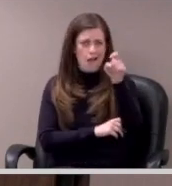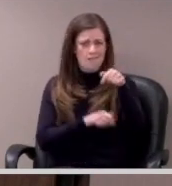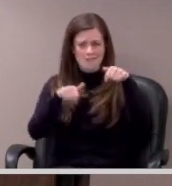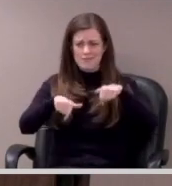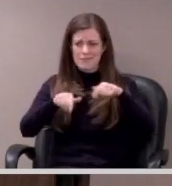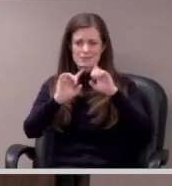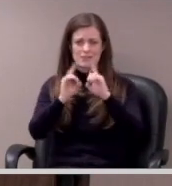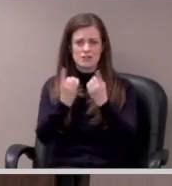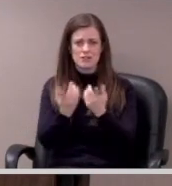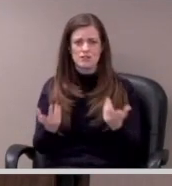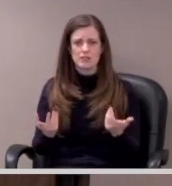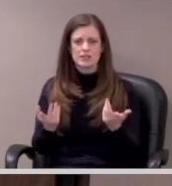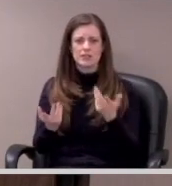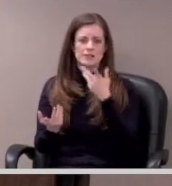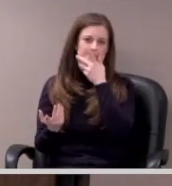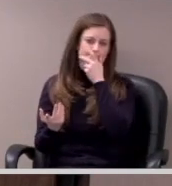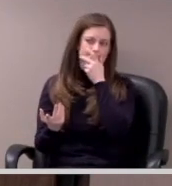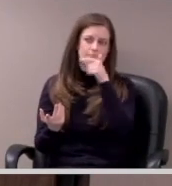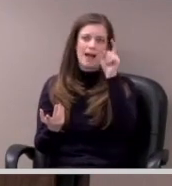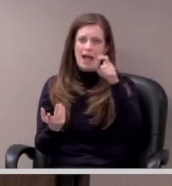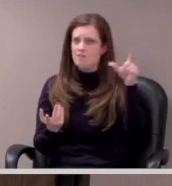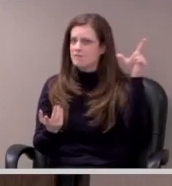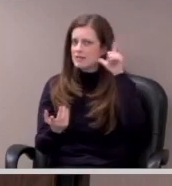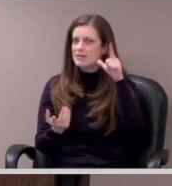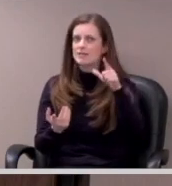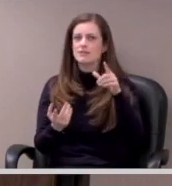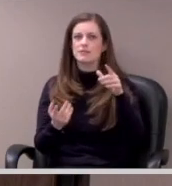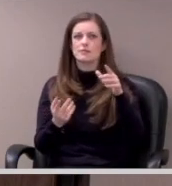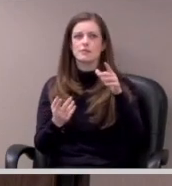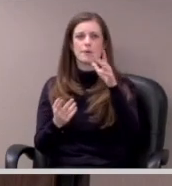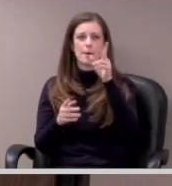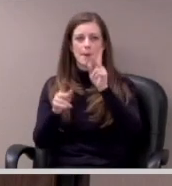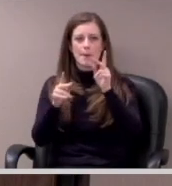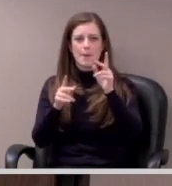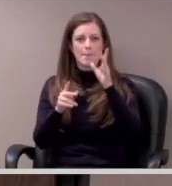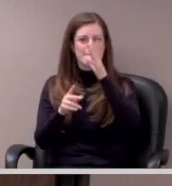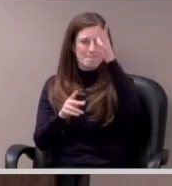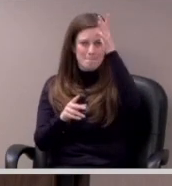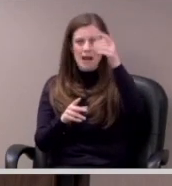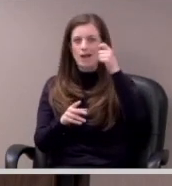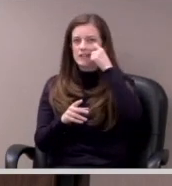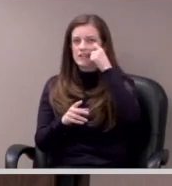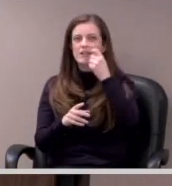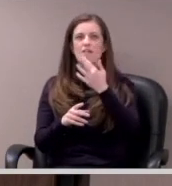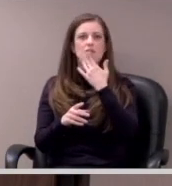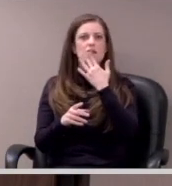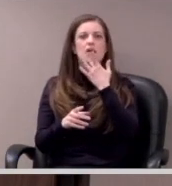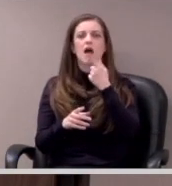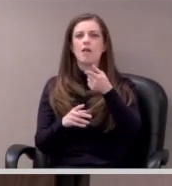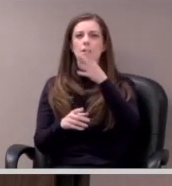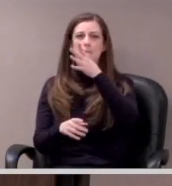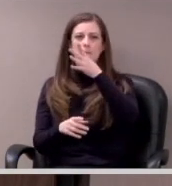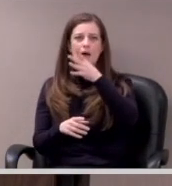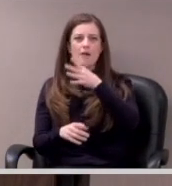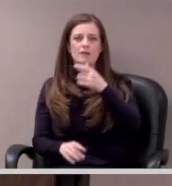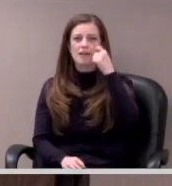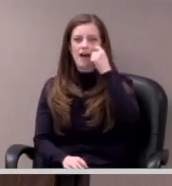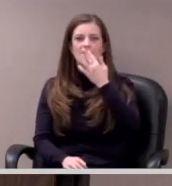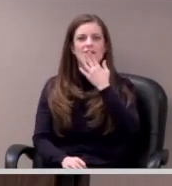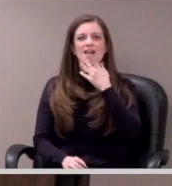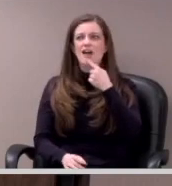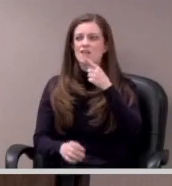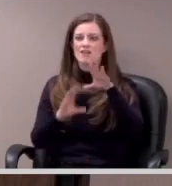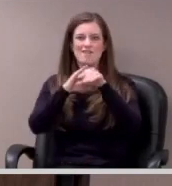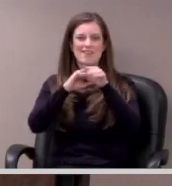district. We need to listen to parents of color. We need to listen to mothers of color. There was a video that just recently went